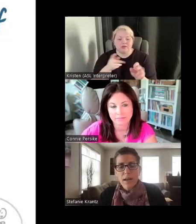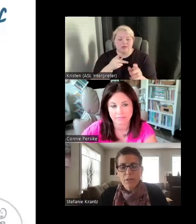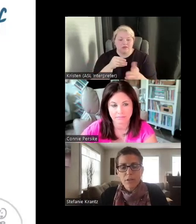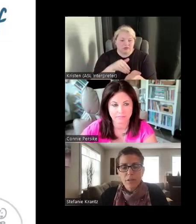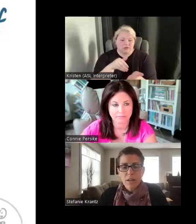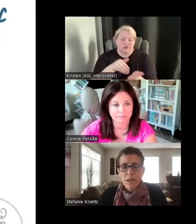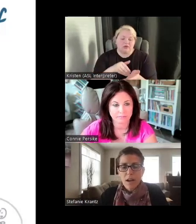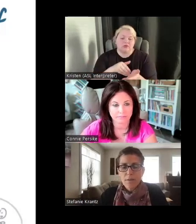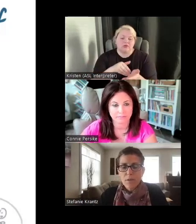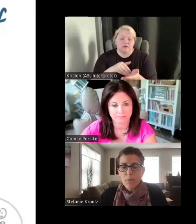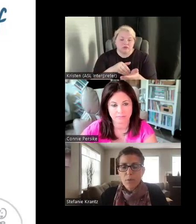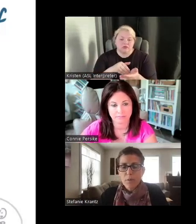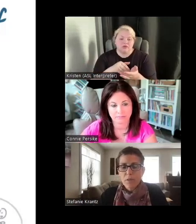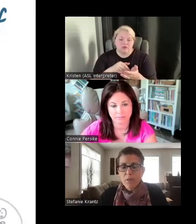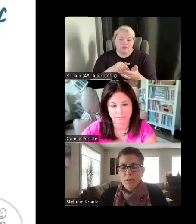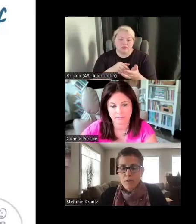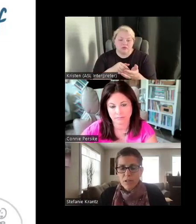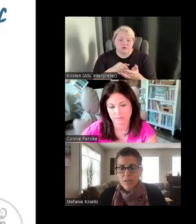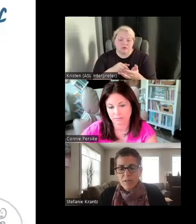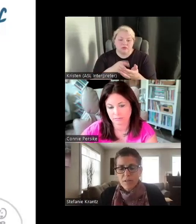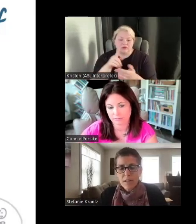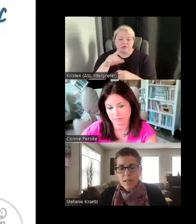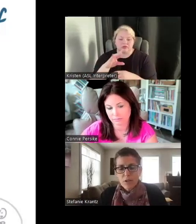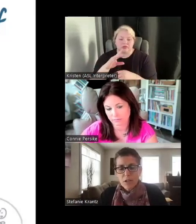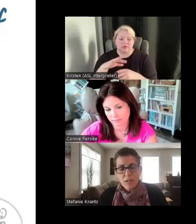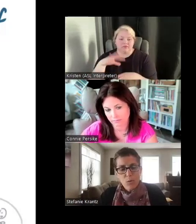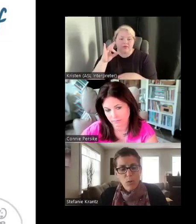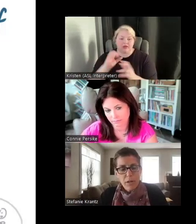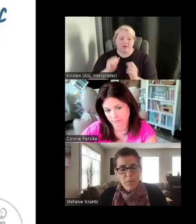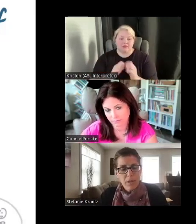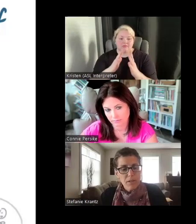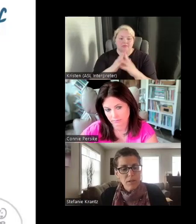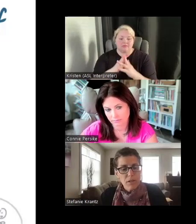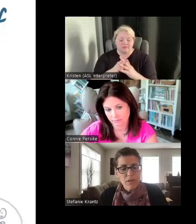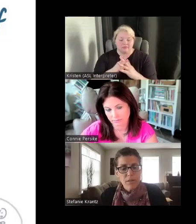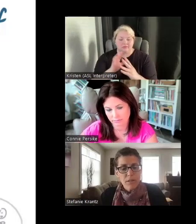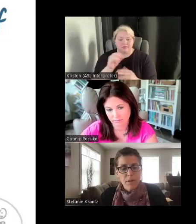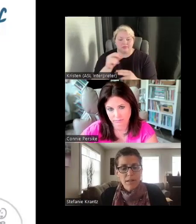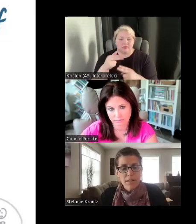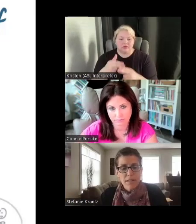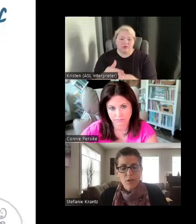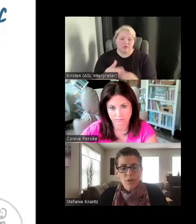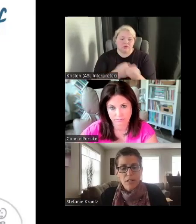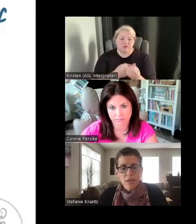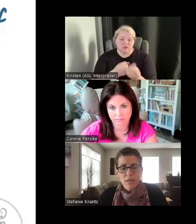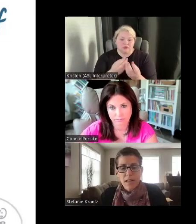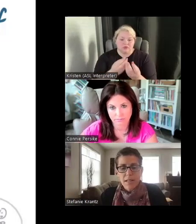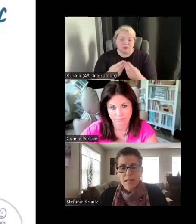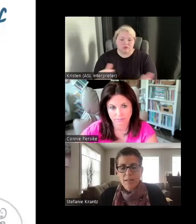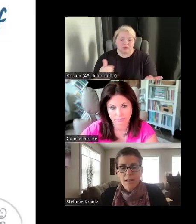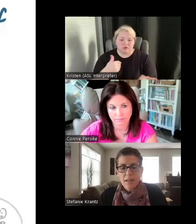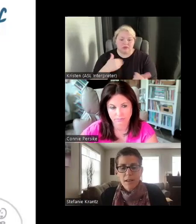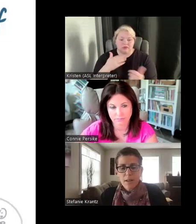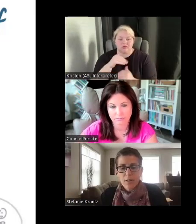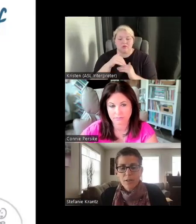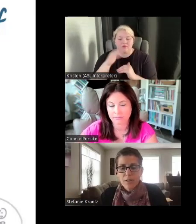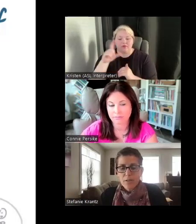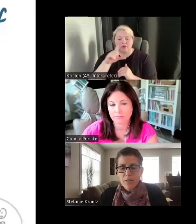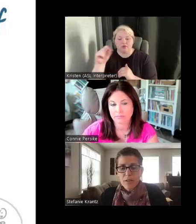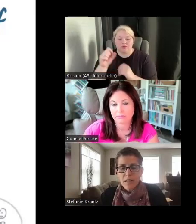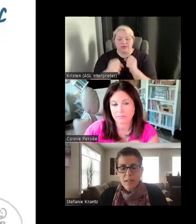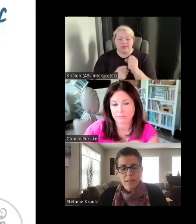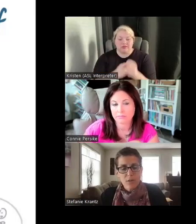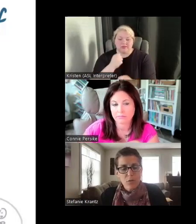and the founder of Supportable Solutions. She has 20 plus years of experience in educational settings and holds